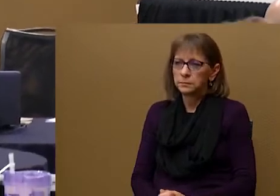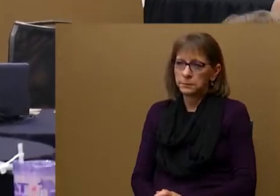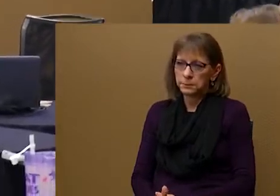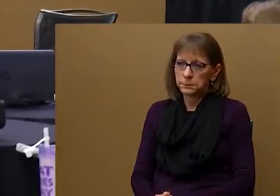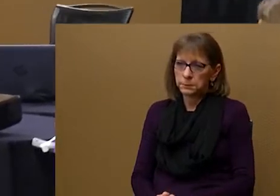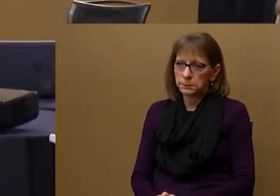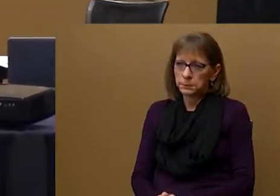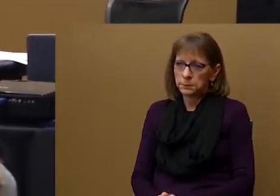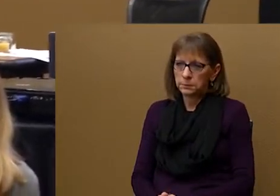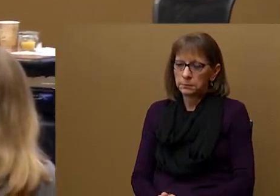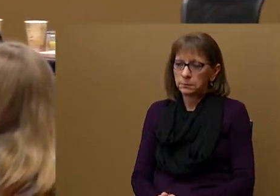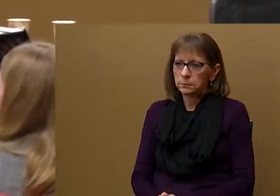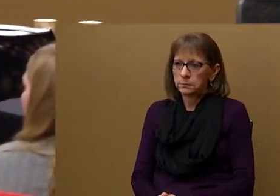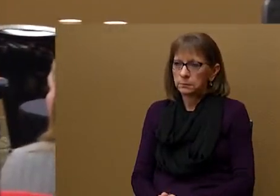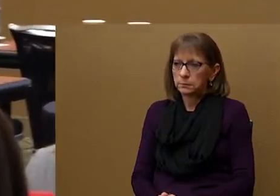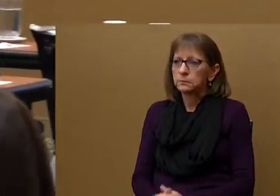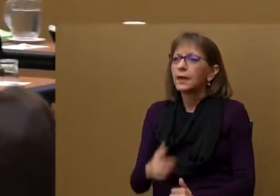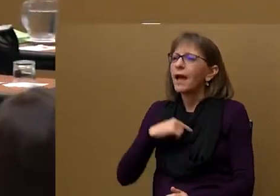this.